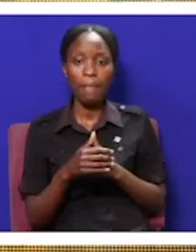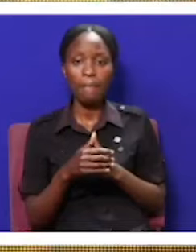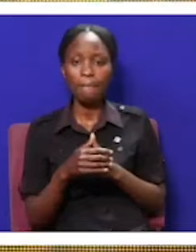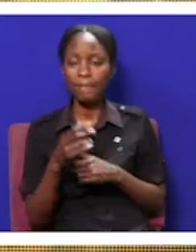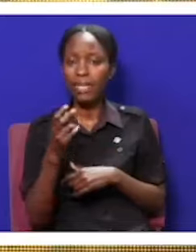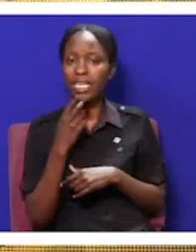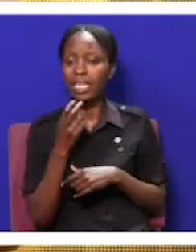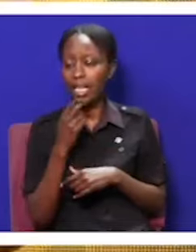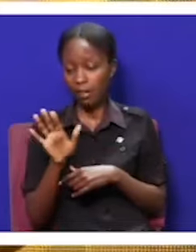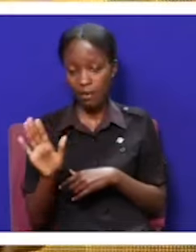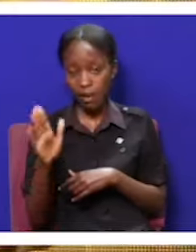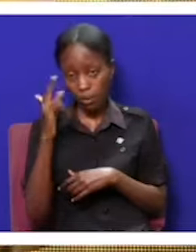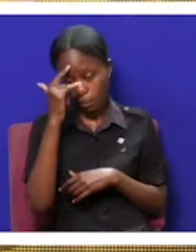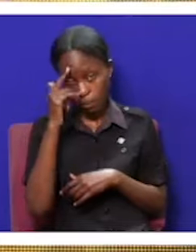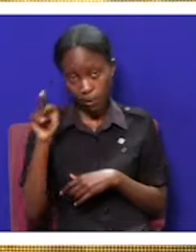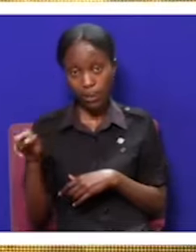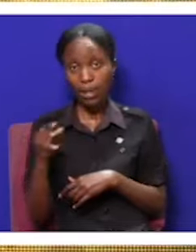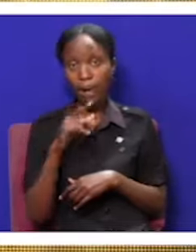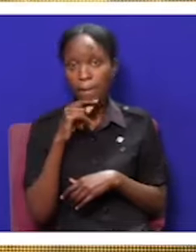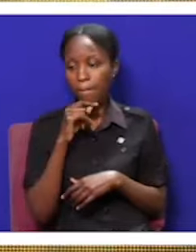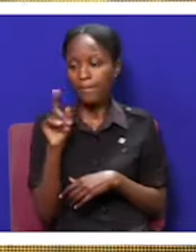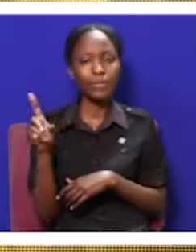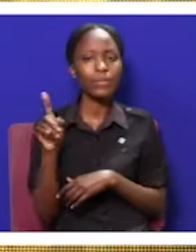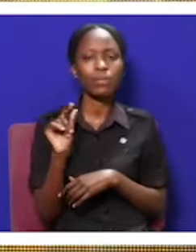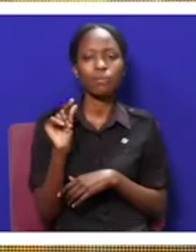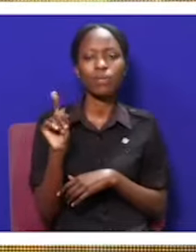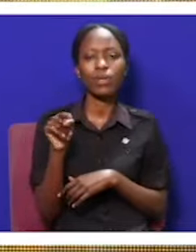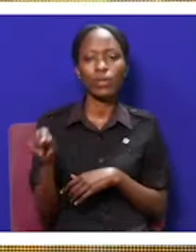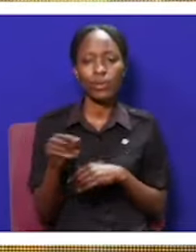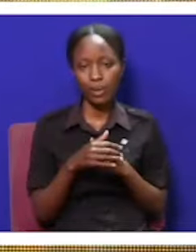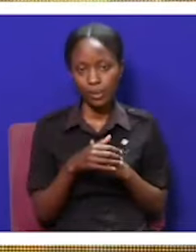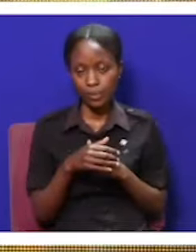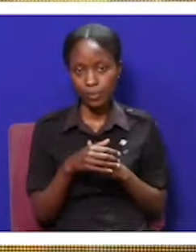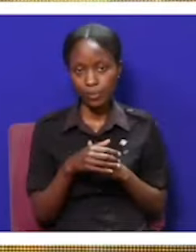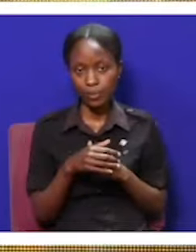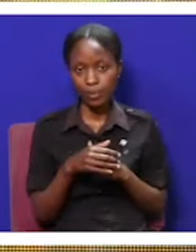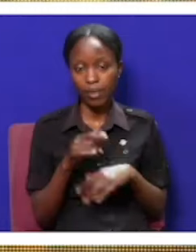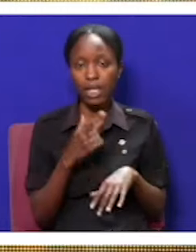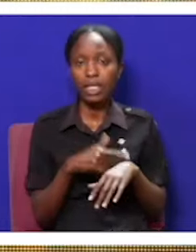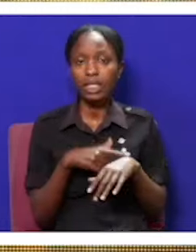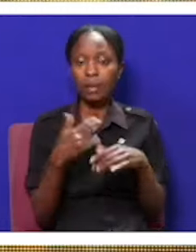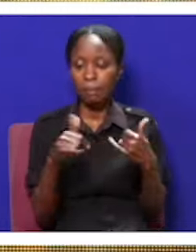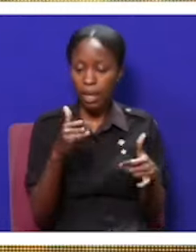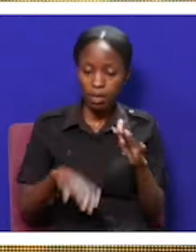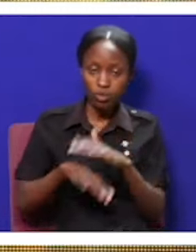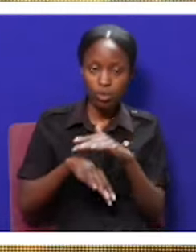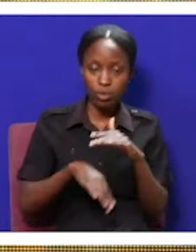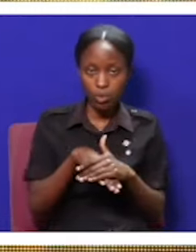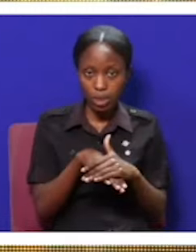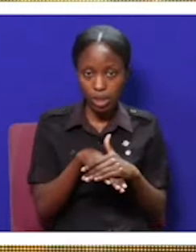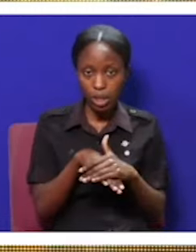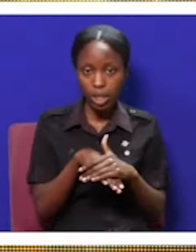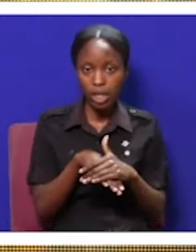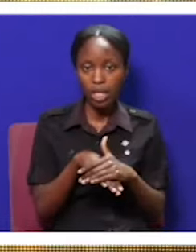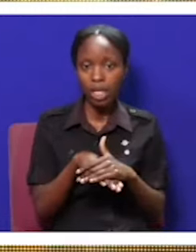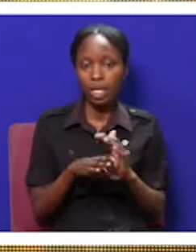simply because Jeremy had made a mistake while they were playing soccer. And actually,